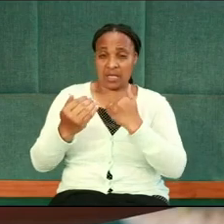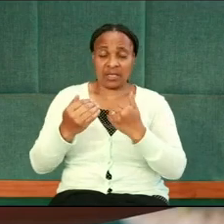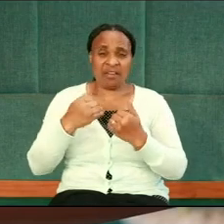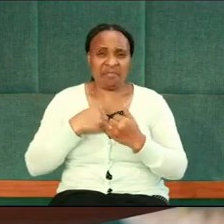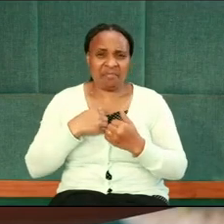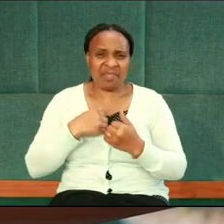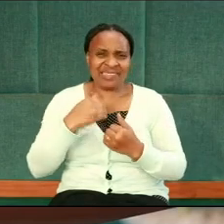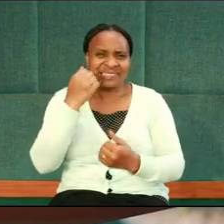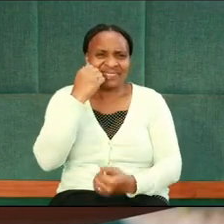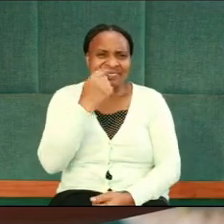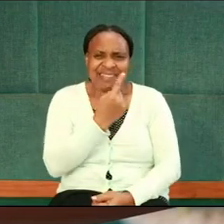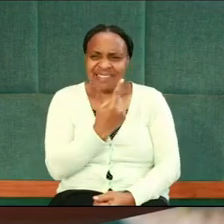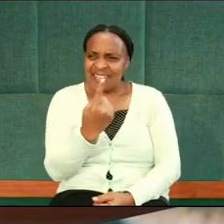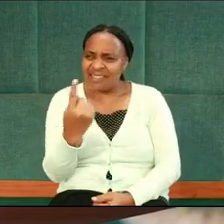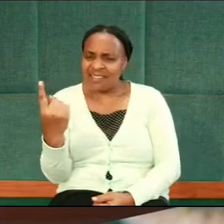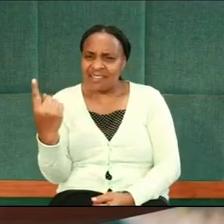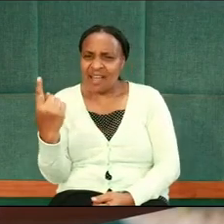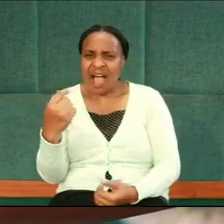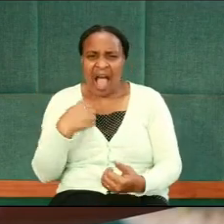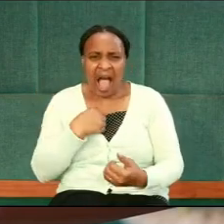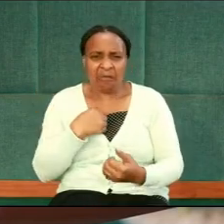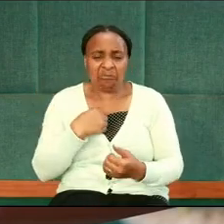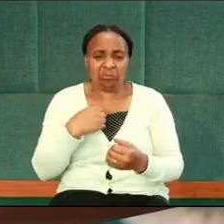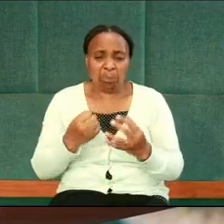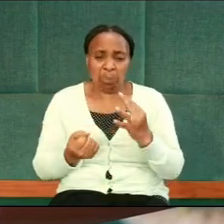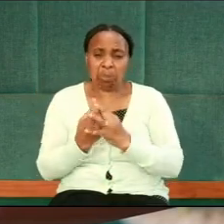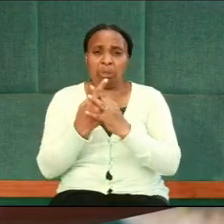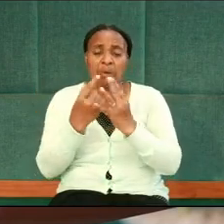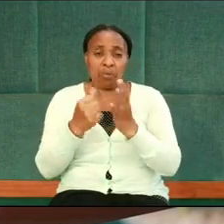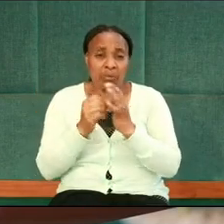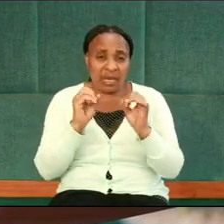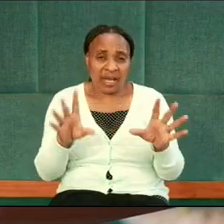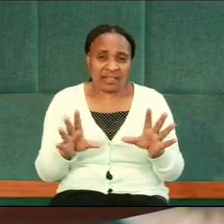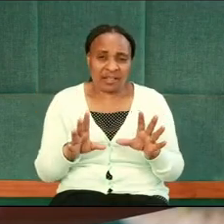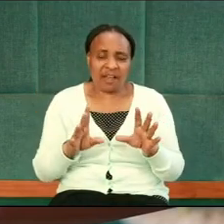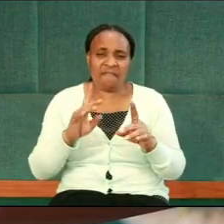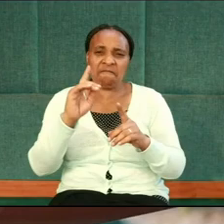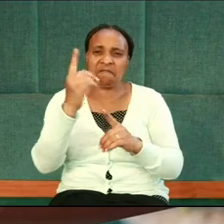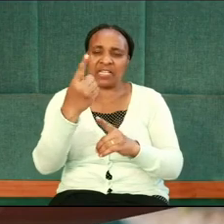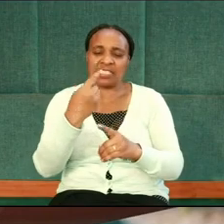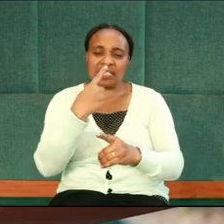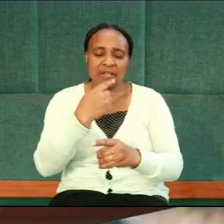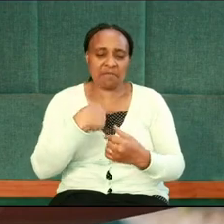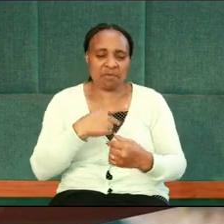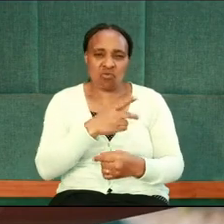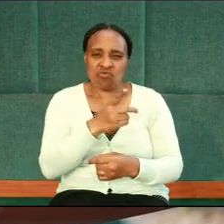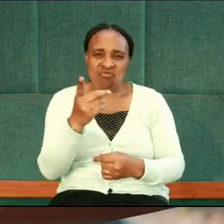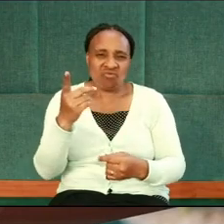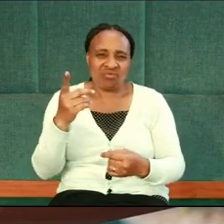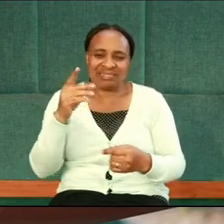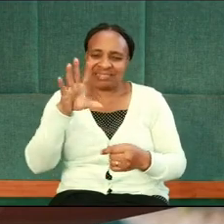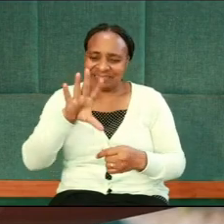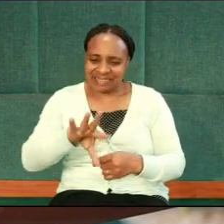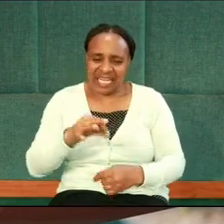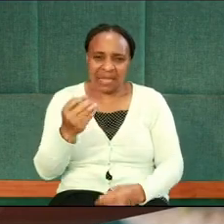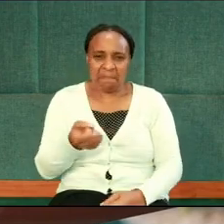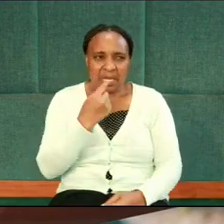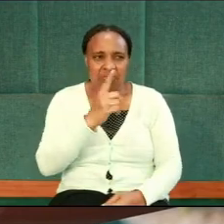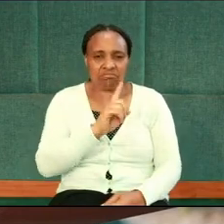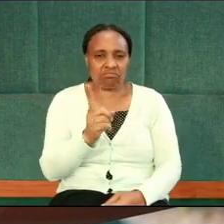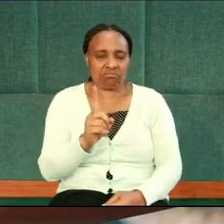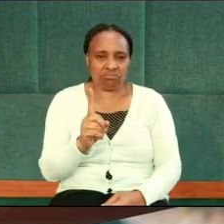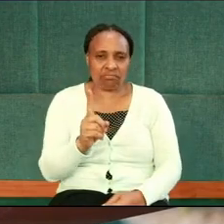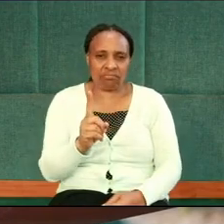these diseases, they have no causes, we are very fast in telling these people, you don't have to take medication. That's